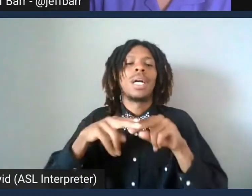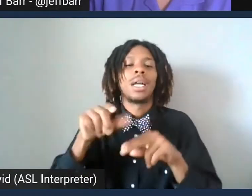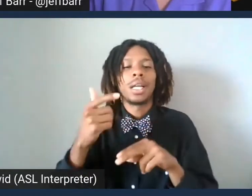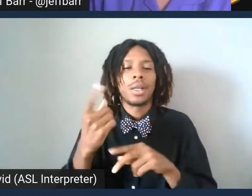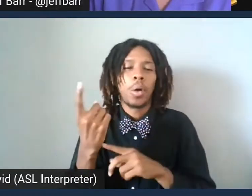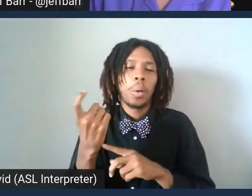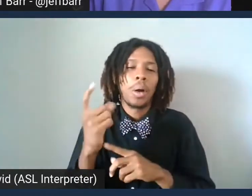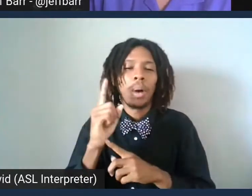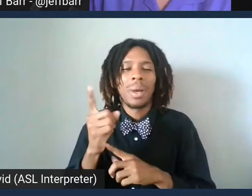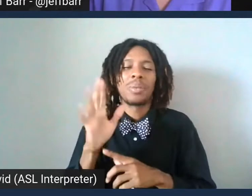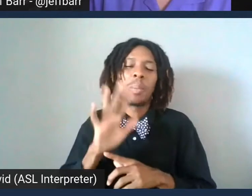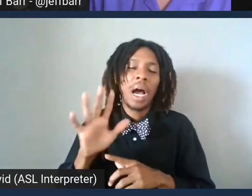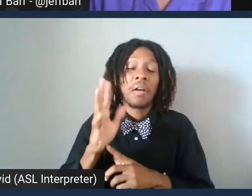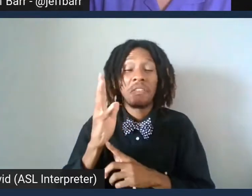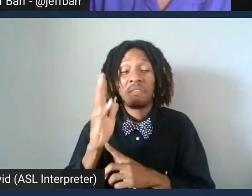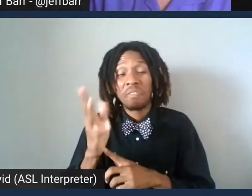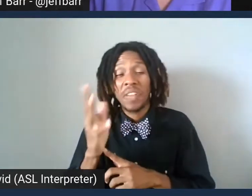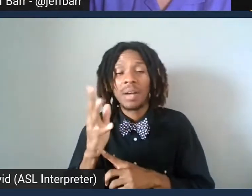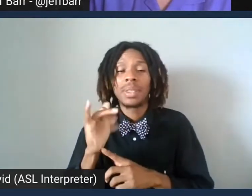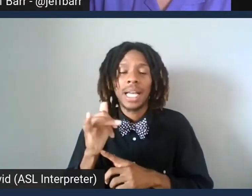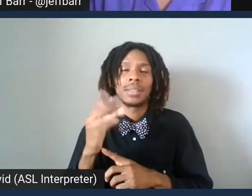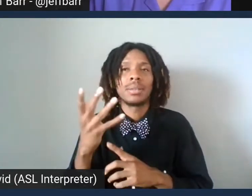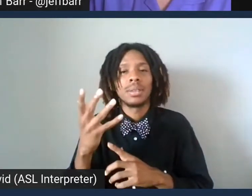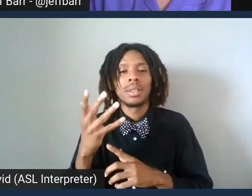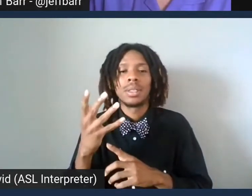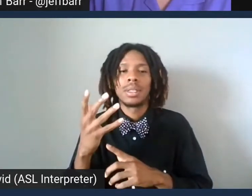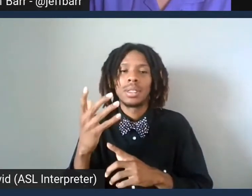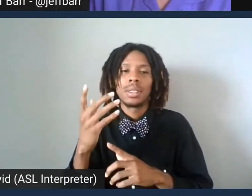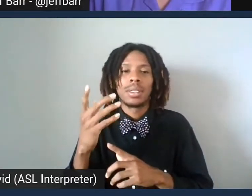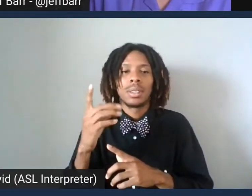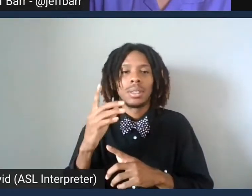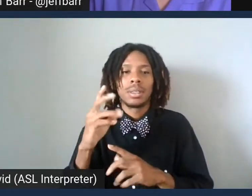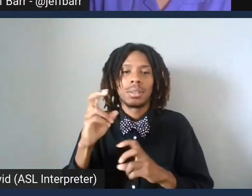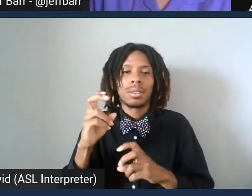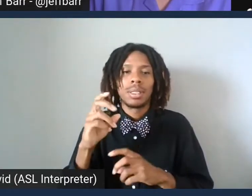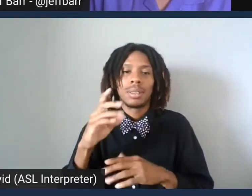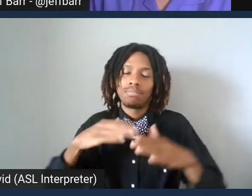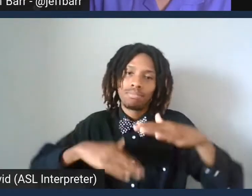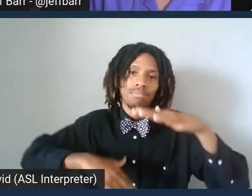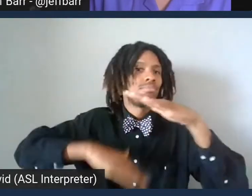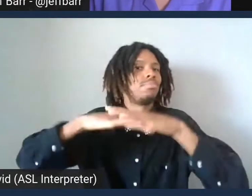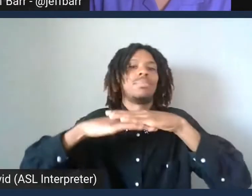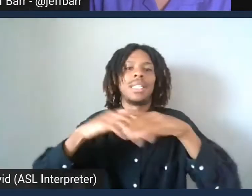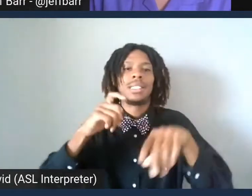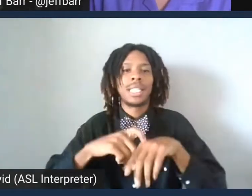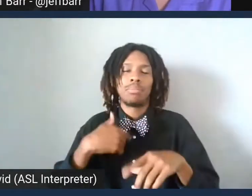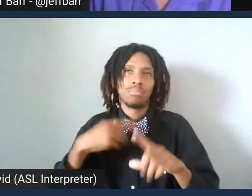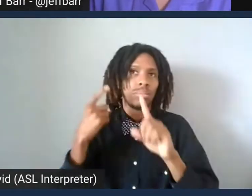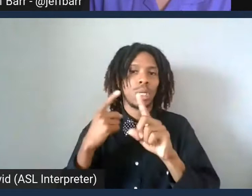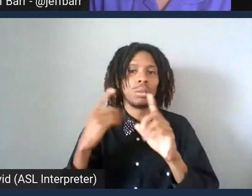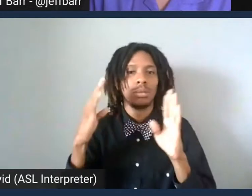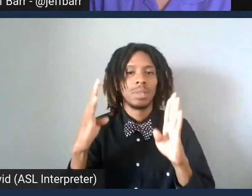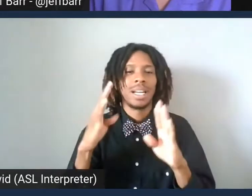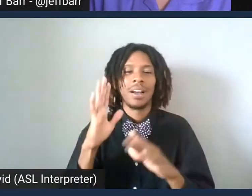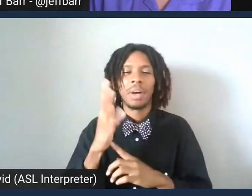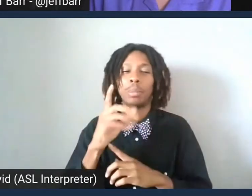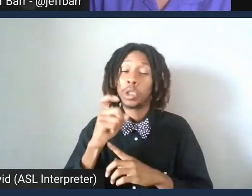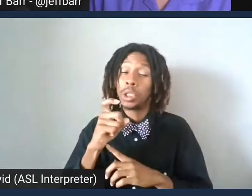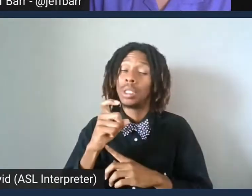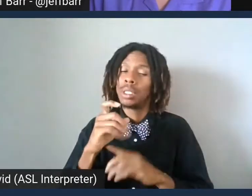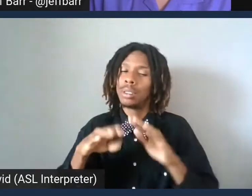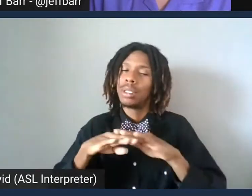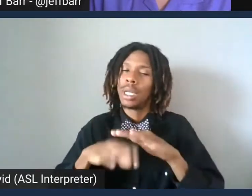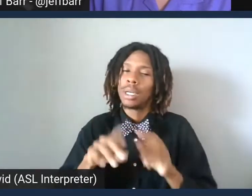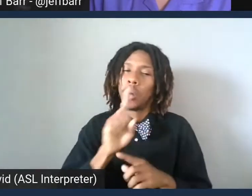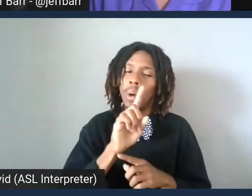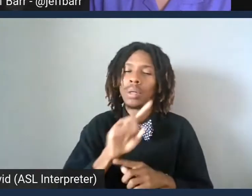about 5 minutes would be like the absolute B100 maximum time that we're looking for. But usually it should happen within